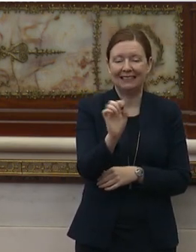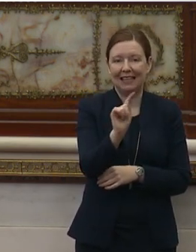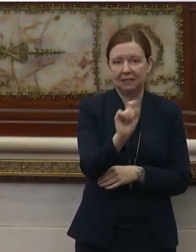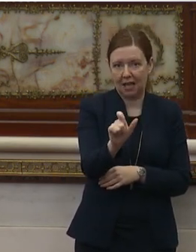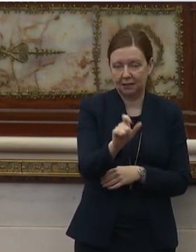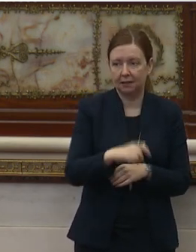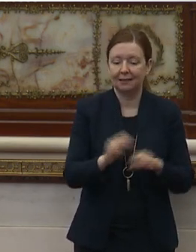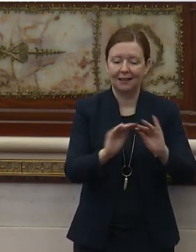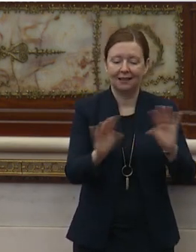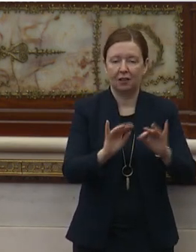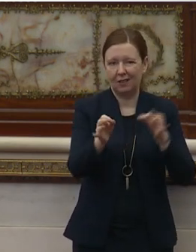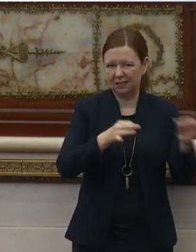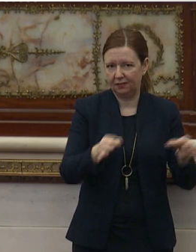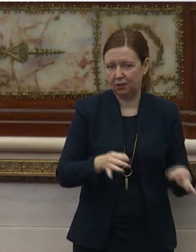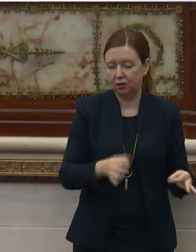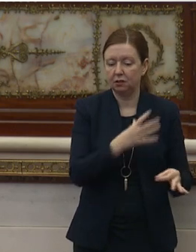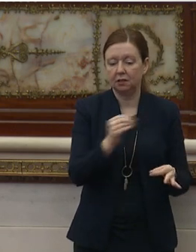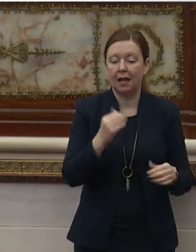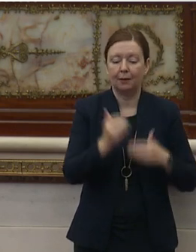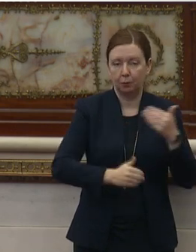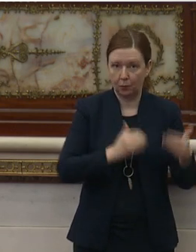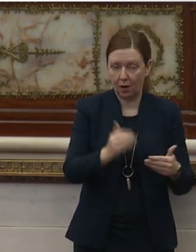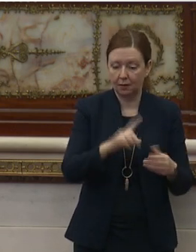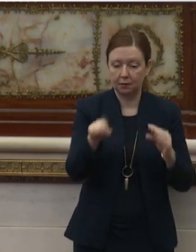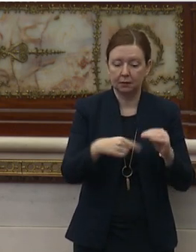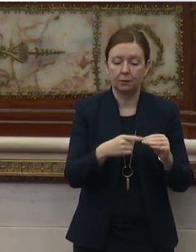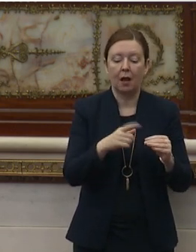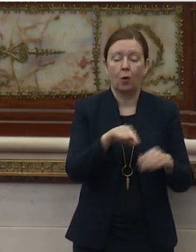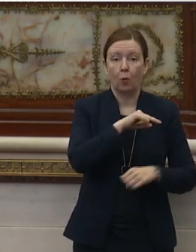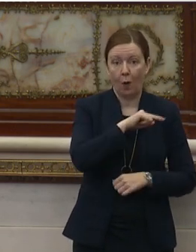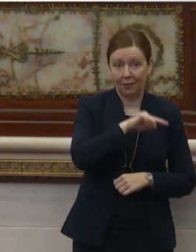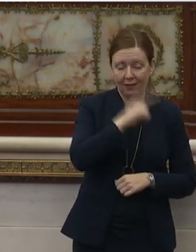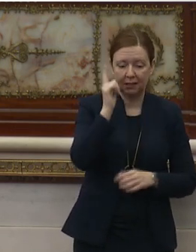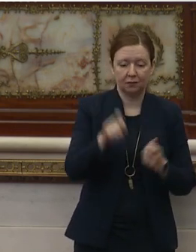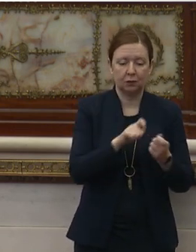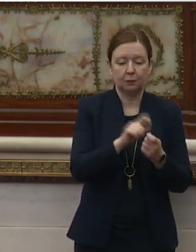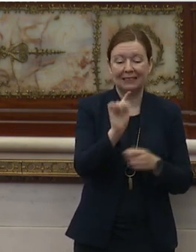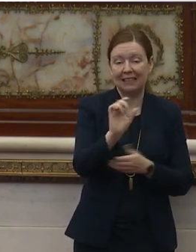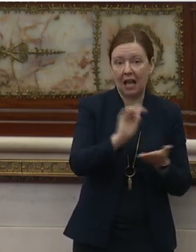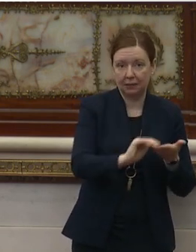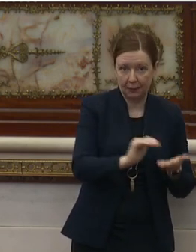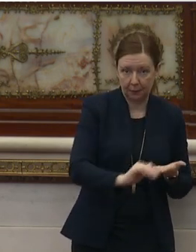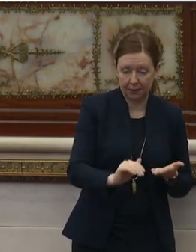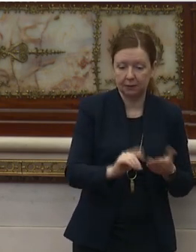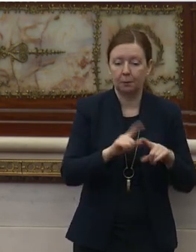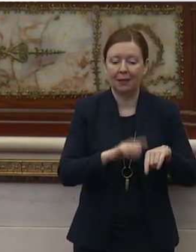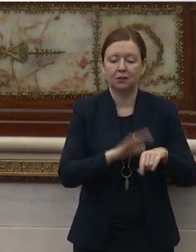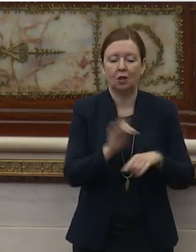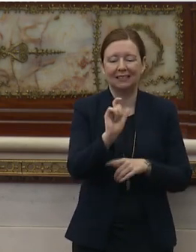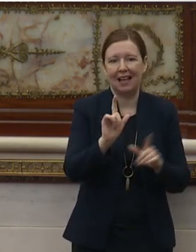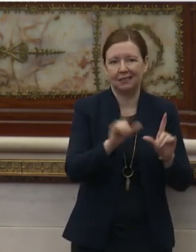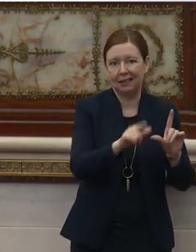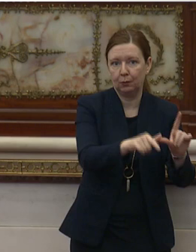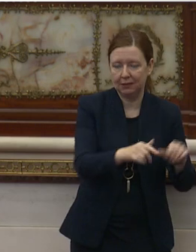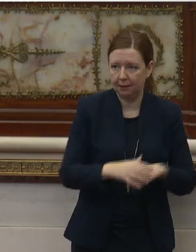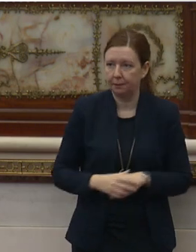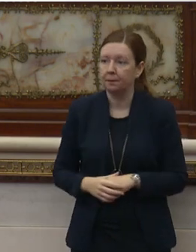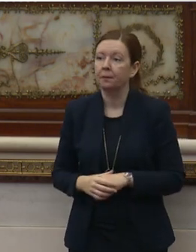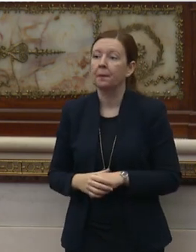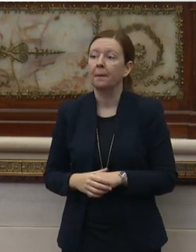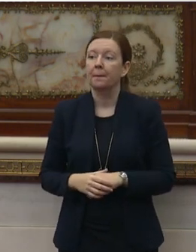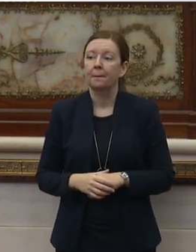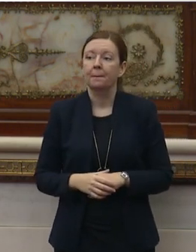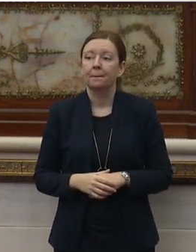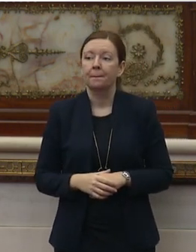by clarifying definitions and process regarding qualification for certain tax abatements based on tax delinquency.